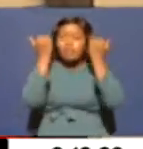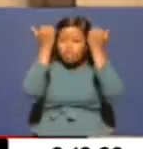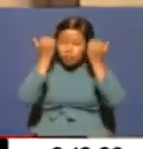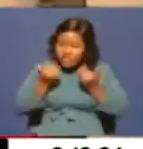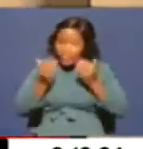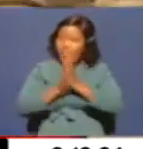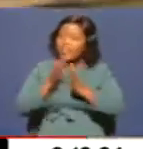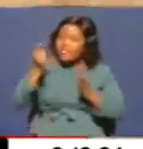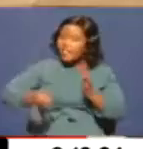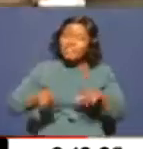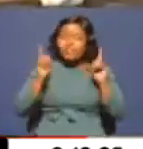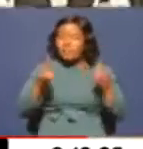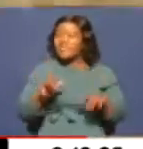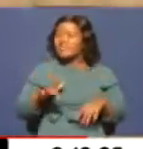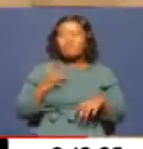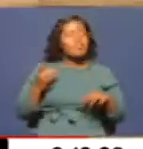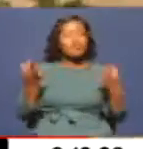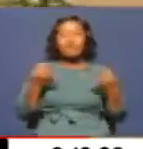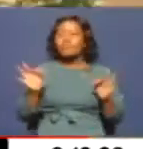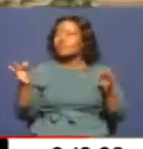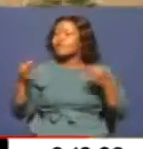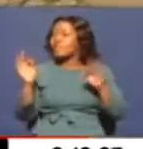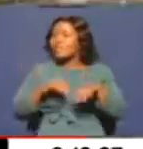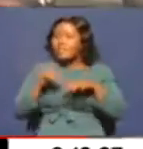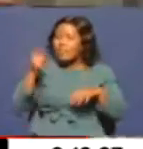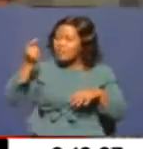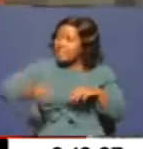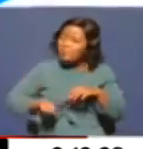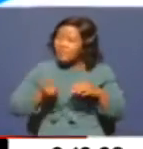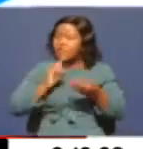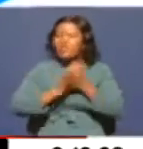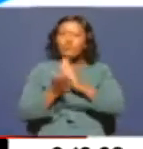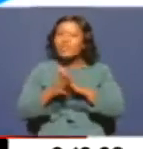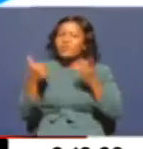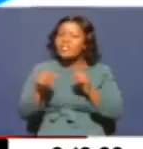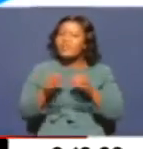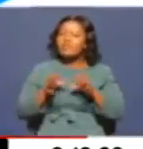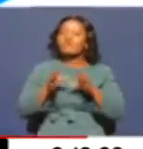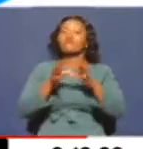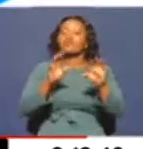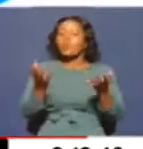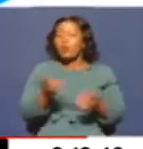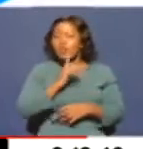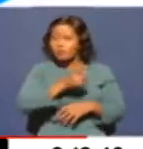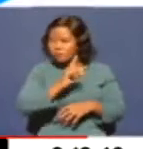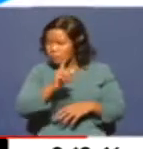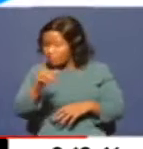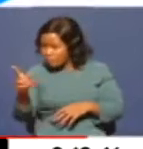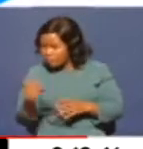should feel free to deliver decisions without external pressures. Judges at all times must be